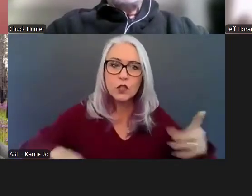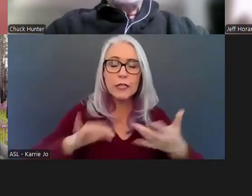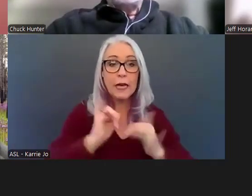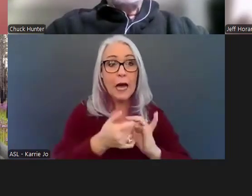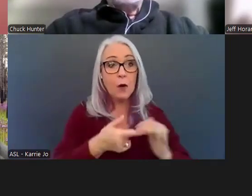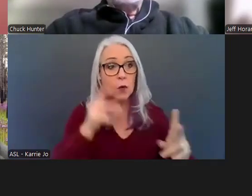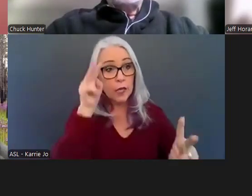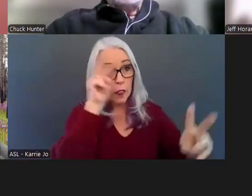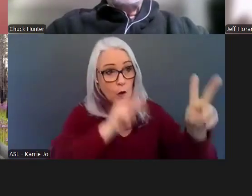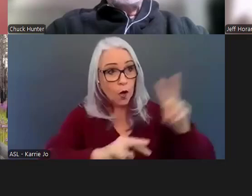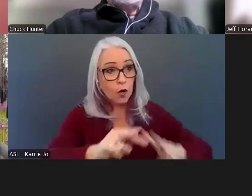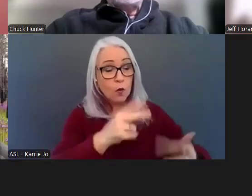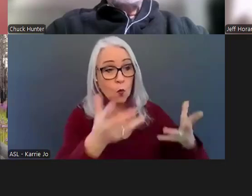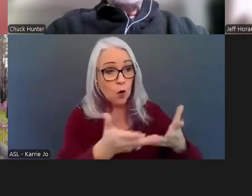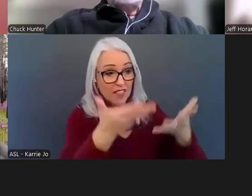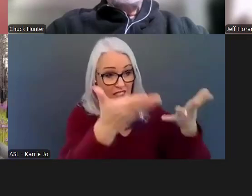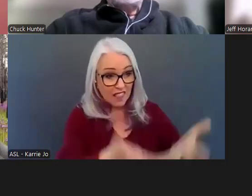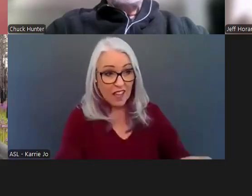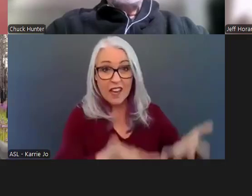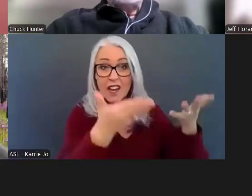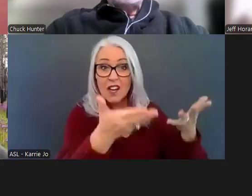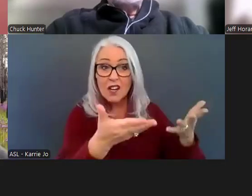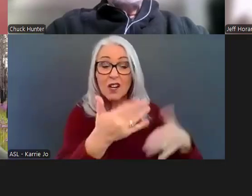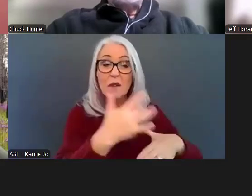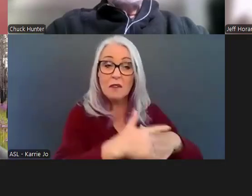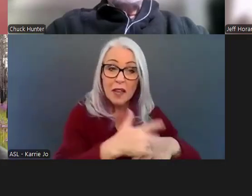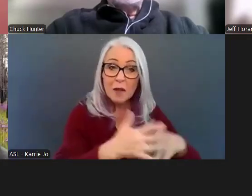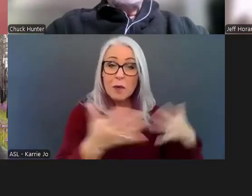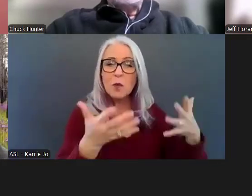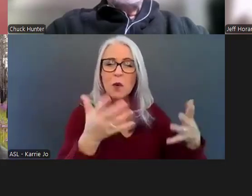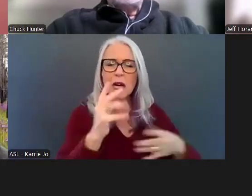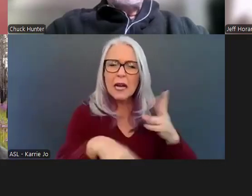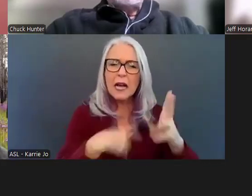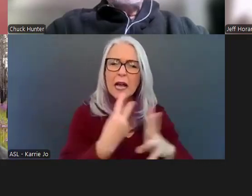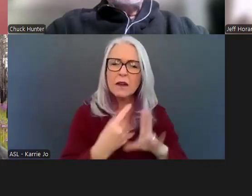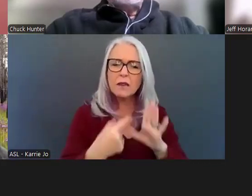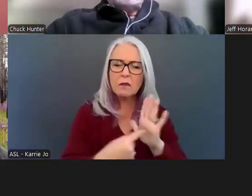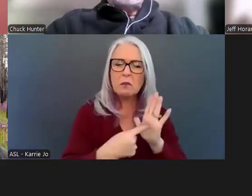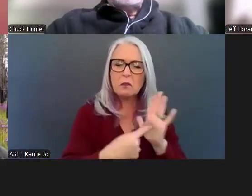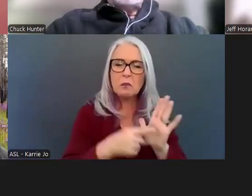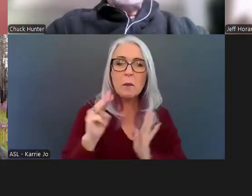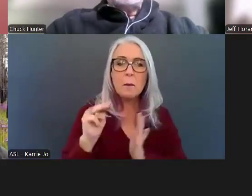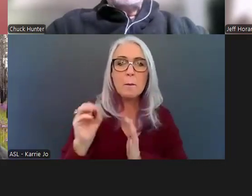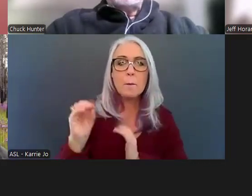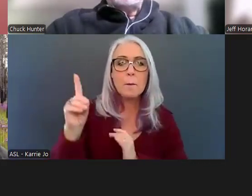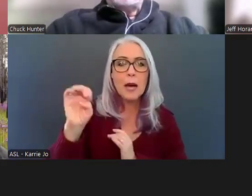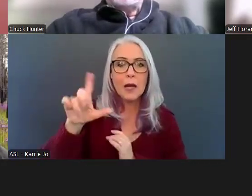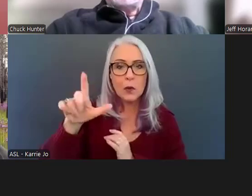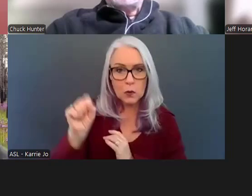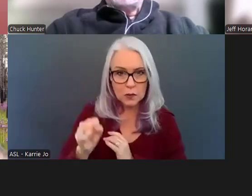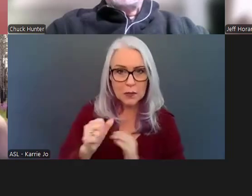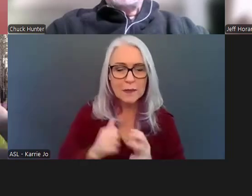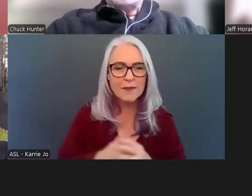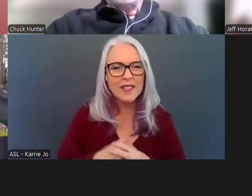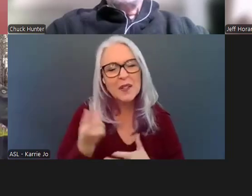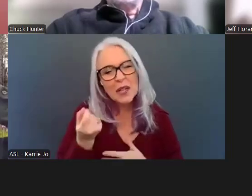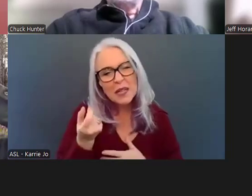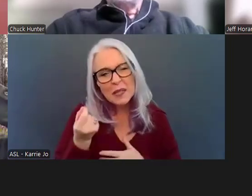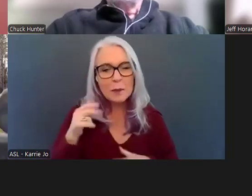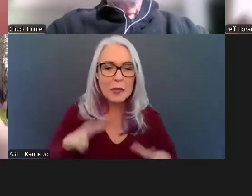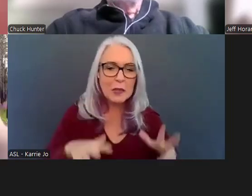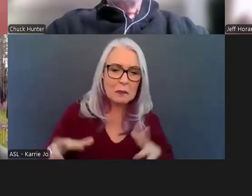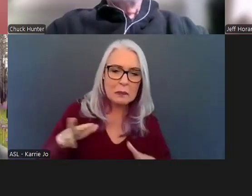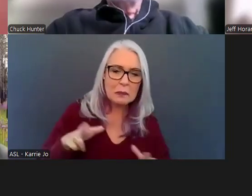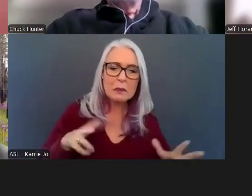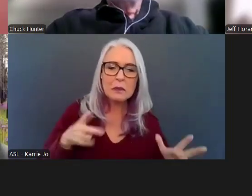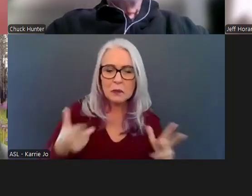there and what models are we looking at? Yeah, and I kind of, I guess, awkwardly weaved in a little bit when Haven